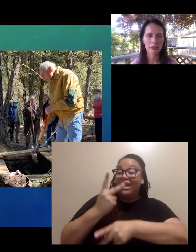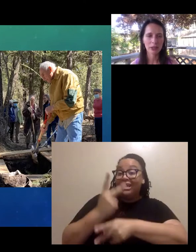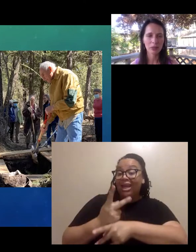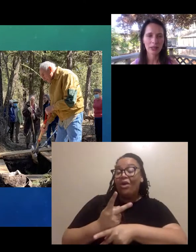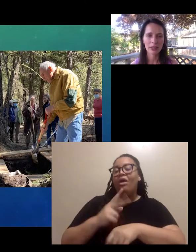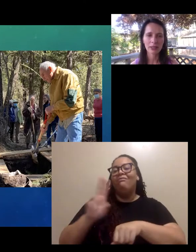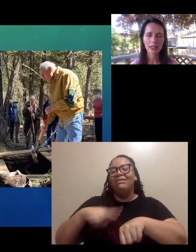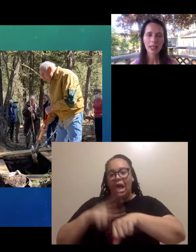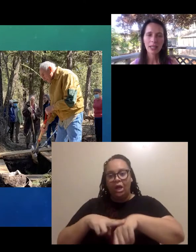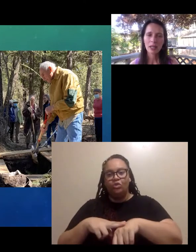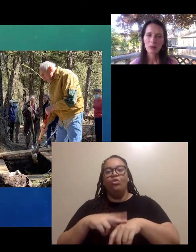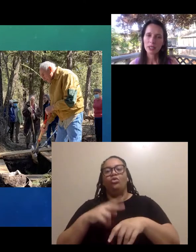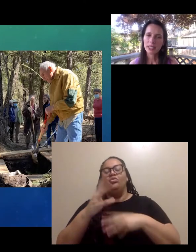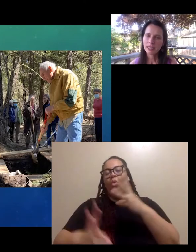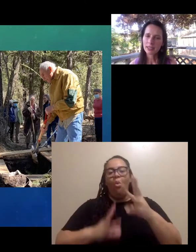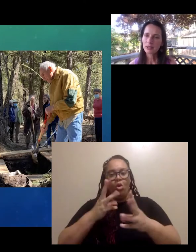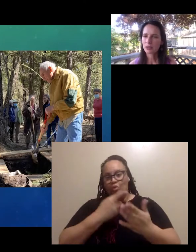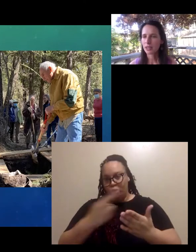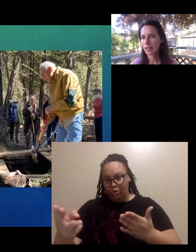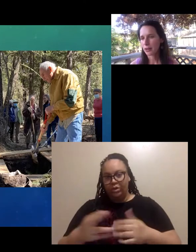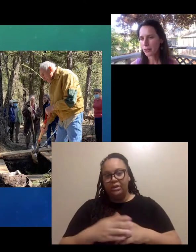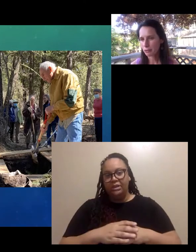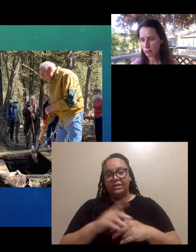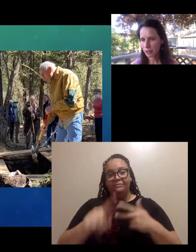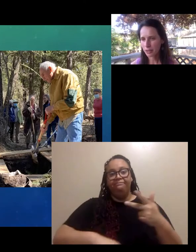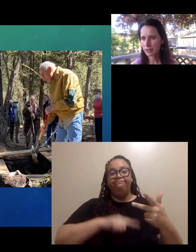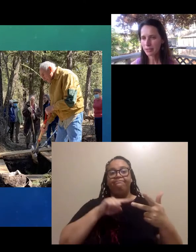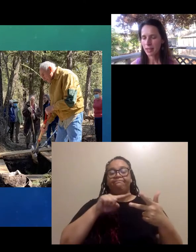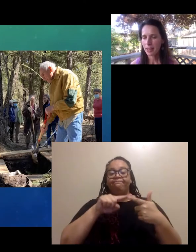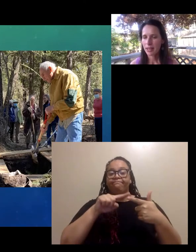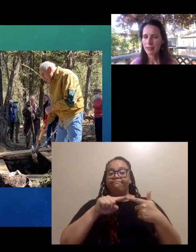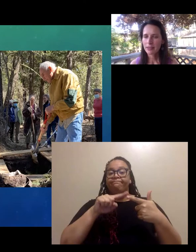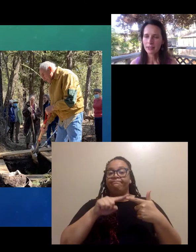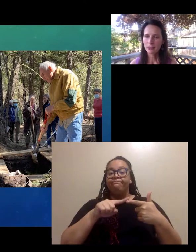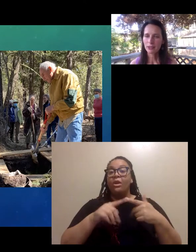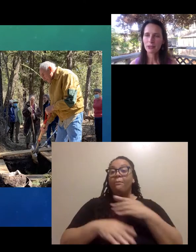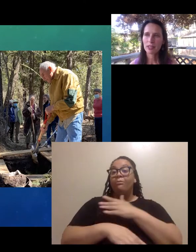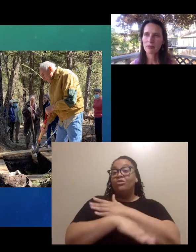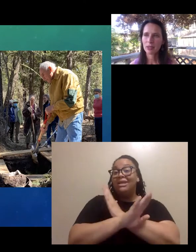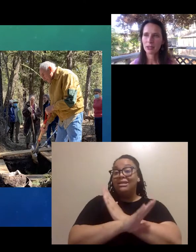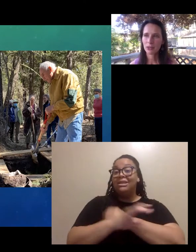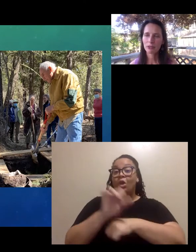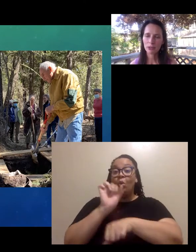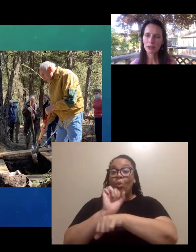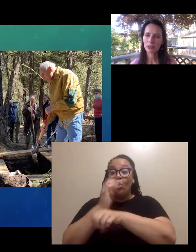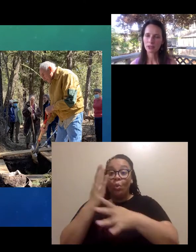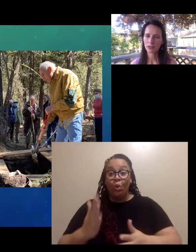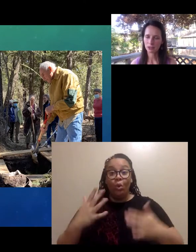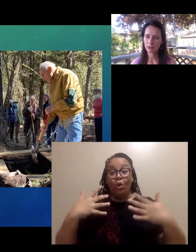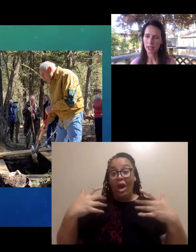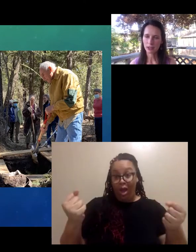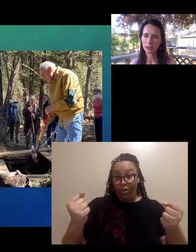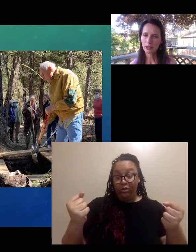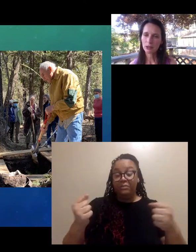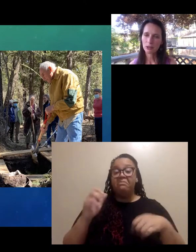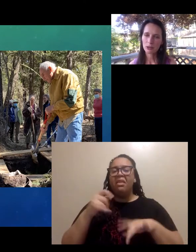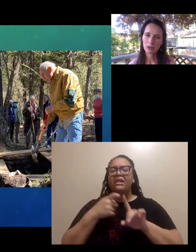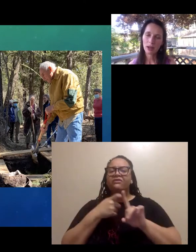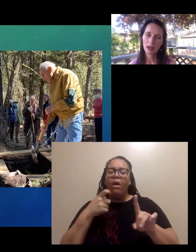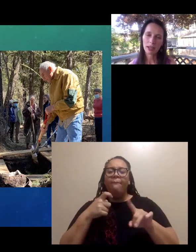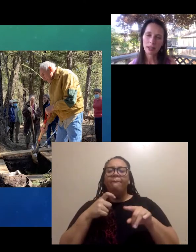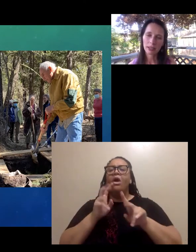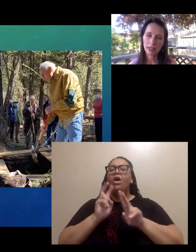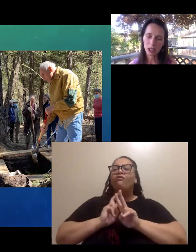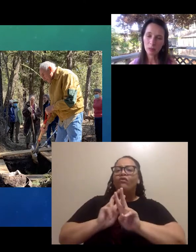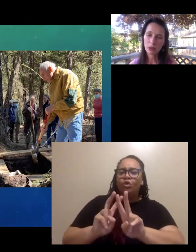important part of green burial, protecting the health of workers. And this goes from, you know, the funeral directors who